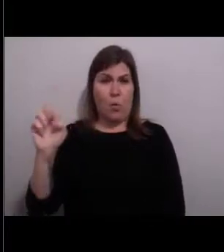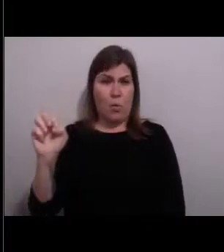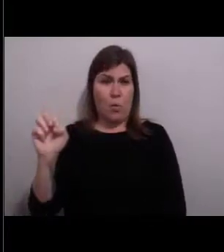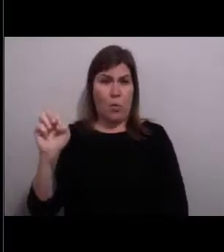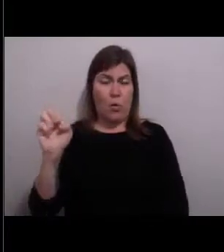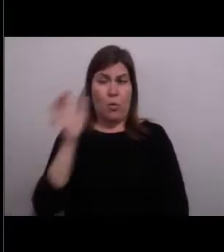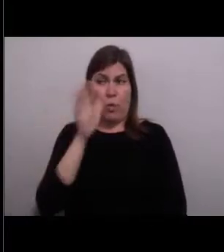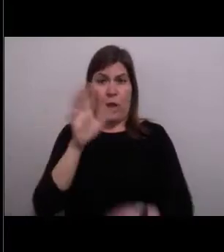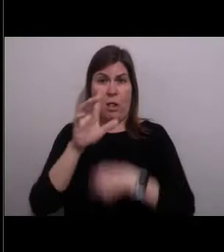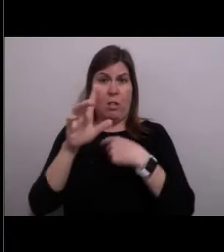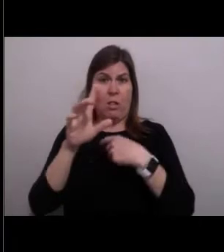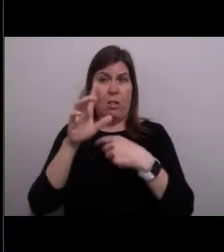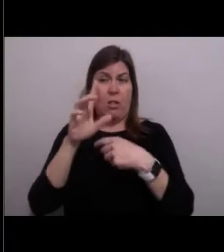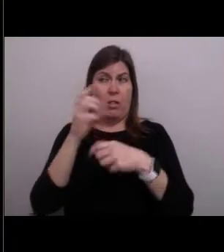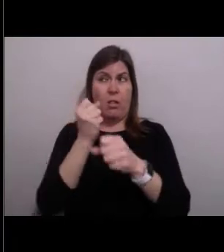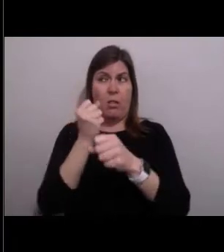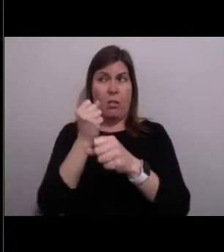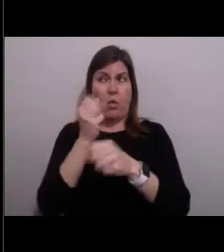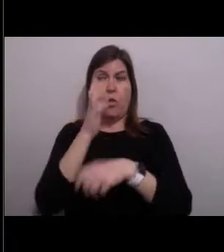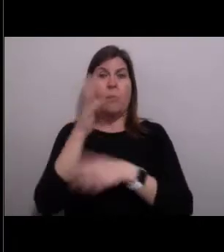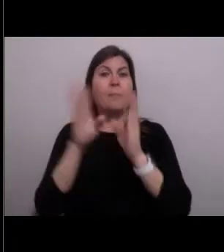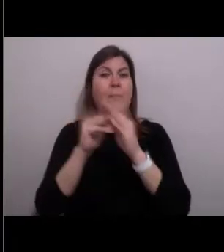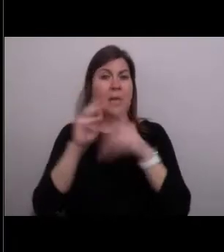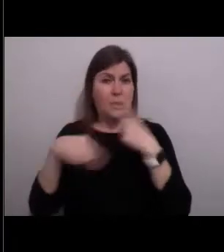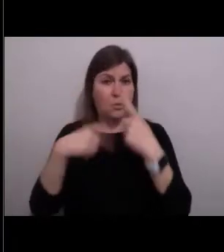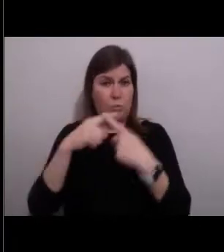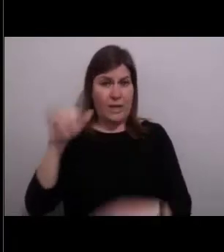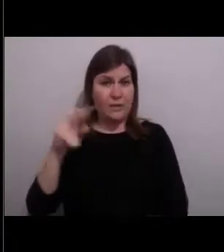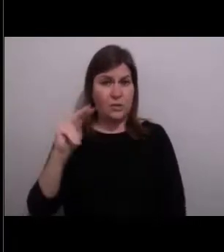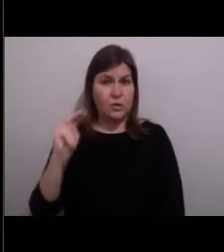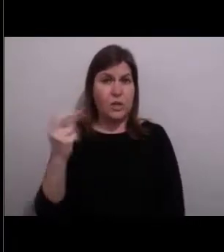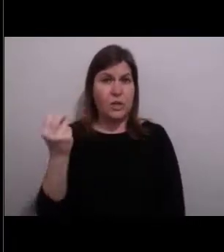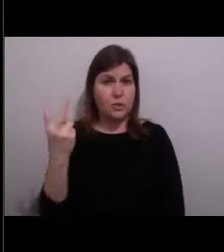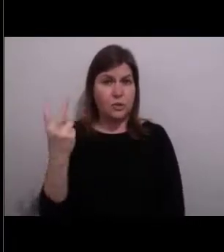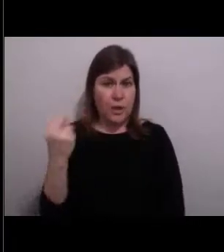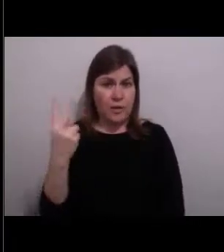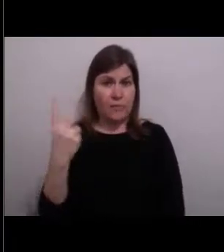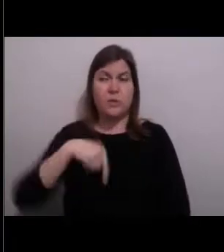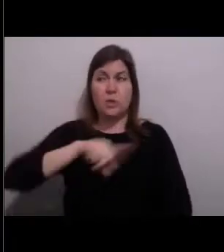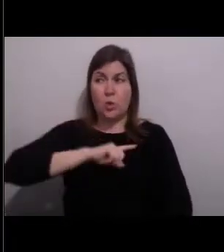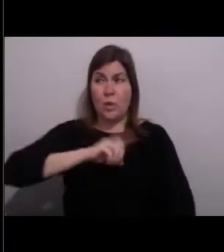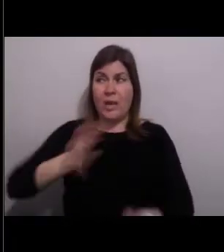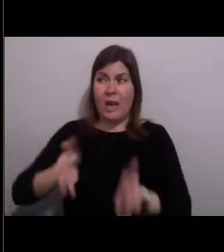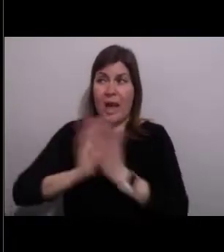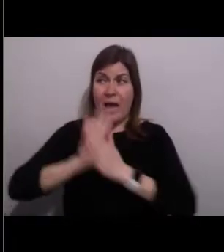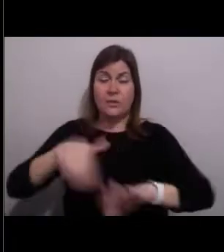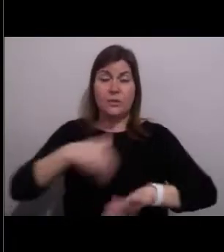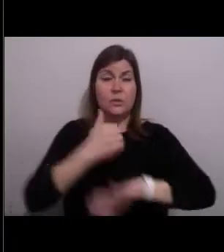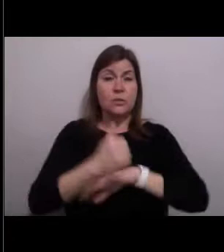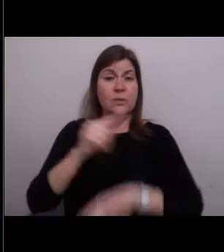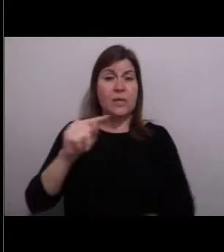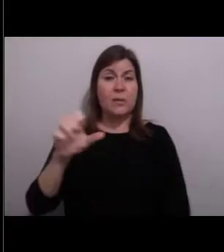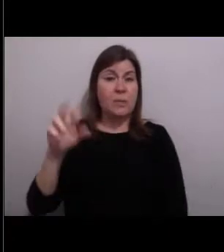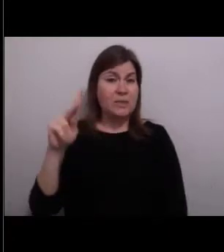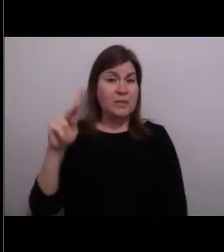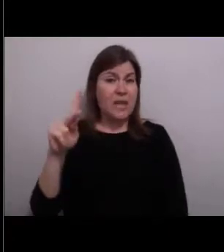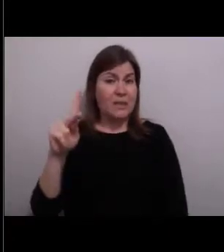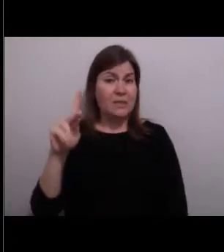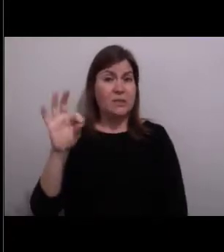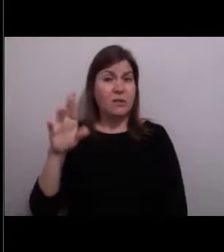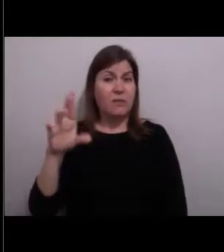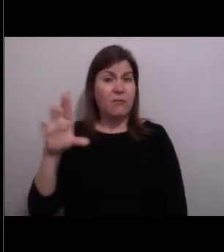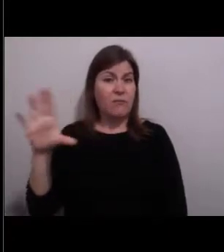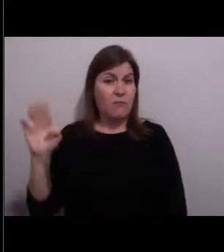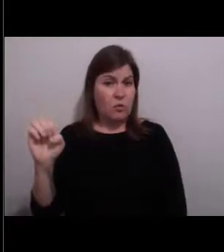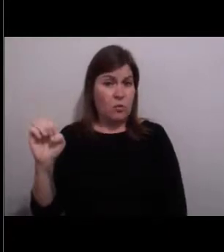her to strike a task force to take action on our recommendations, a multi-stakeholder